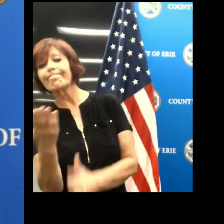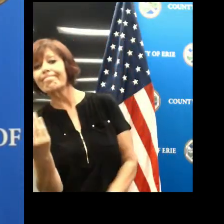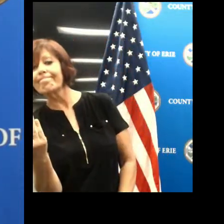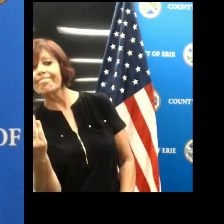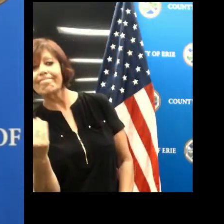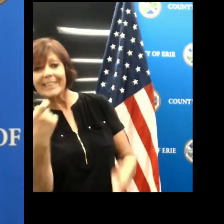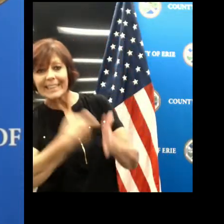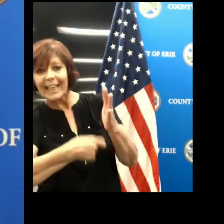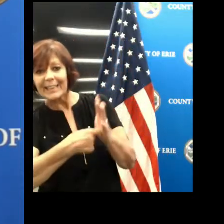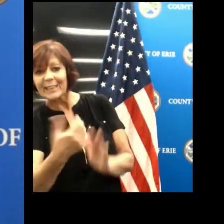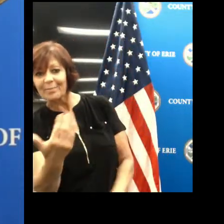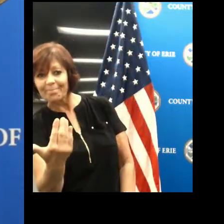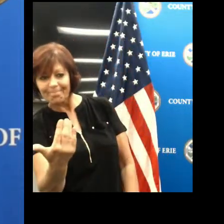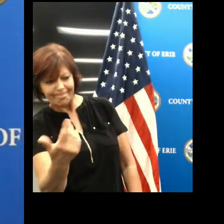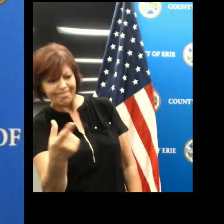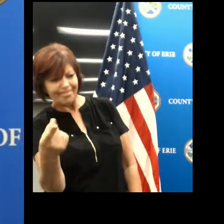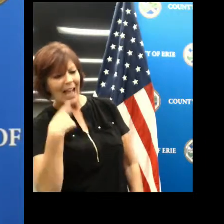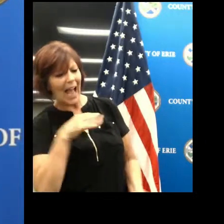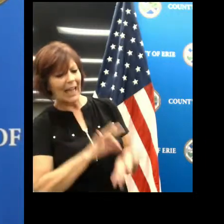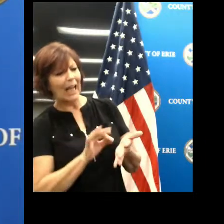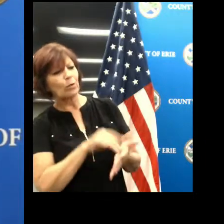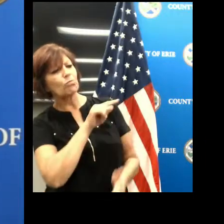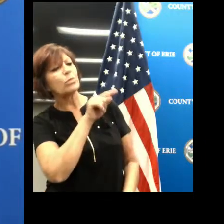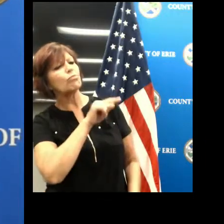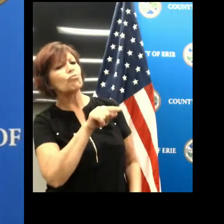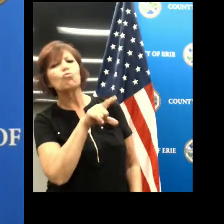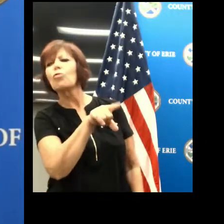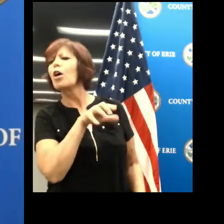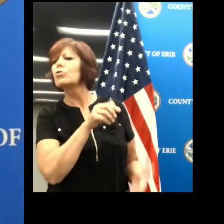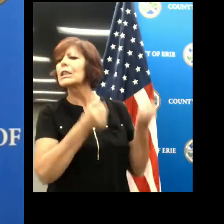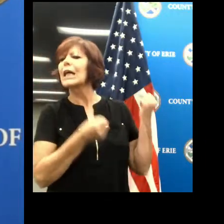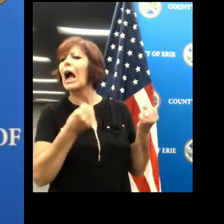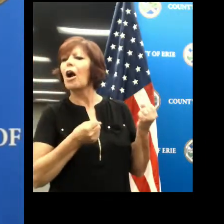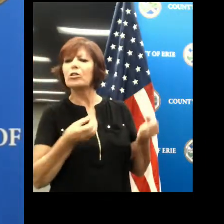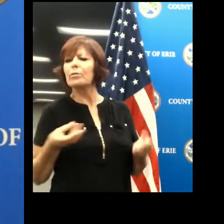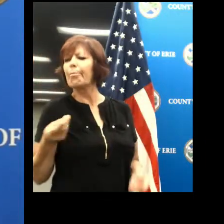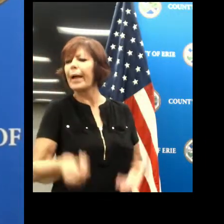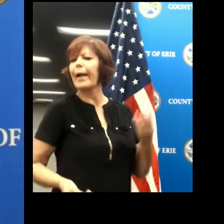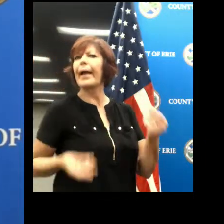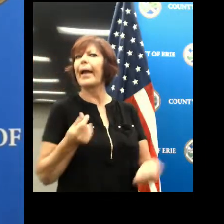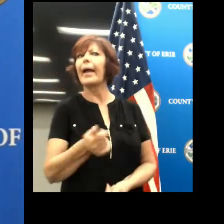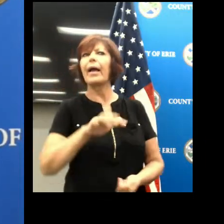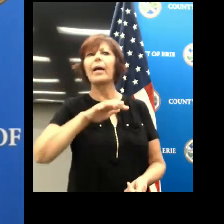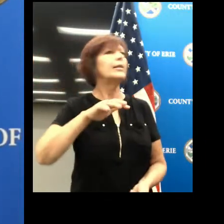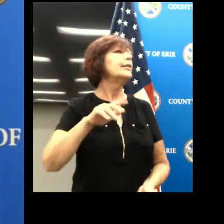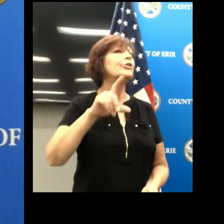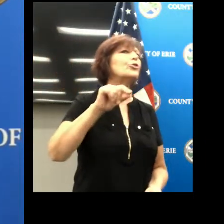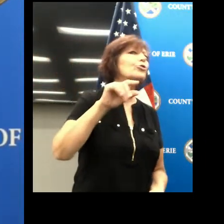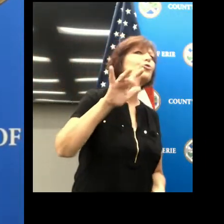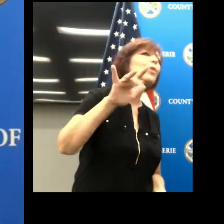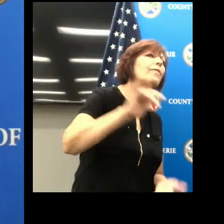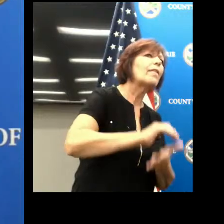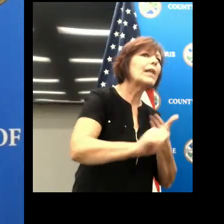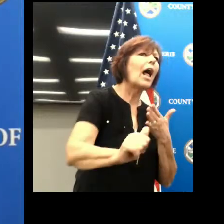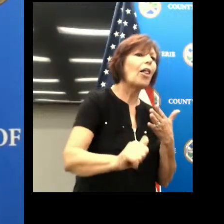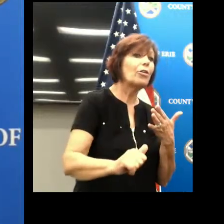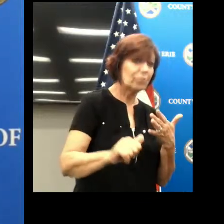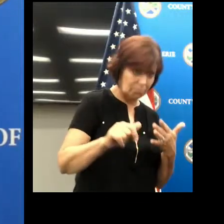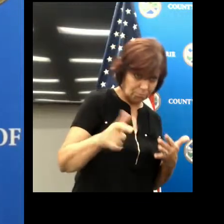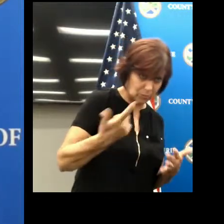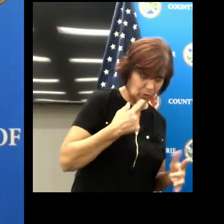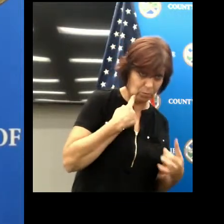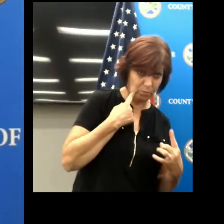agent walks to the door saying, I just counted 100 cars and vehicles and you're charging $25. Are you declaring